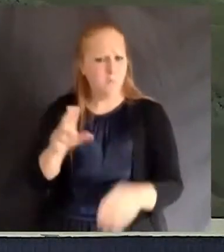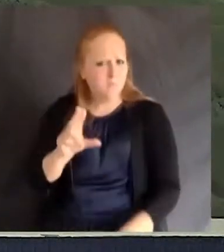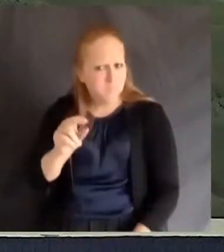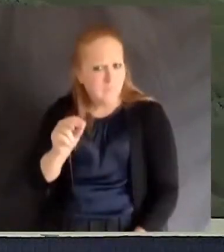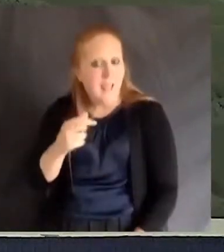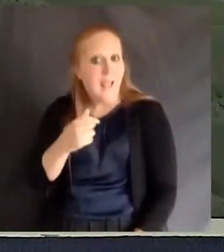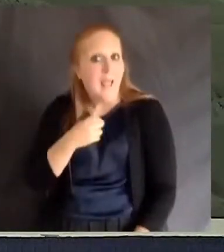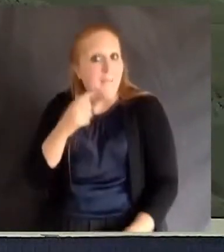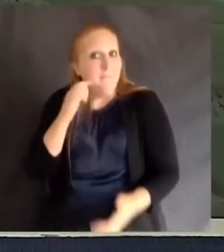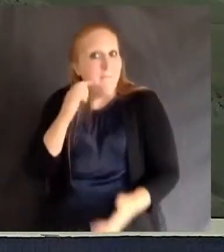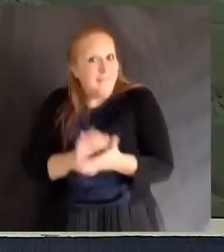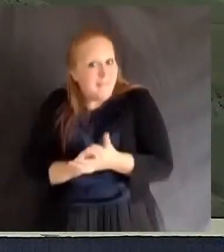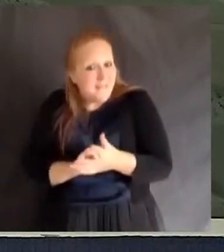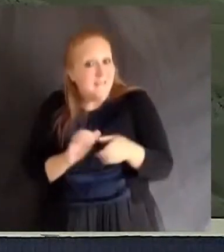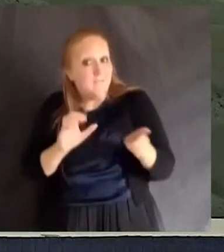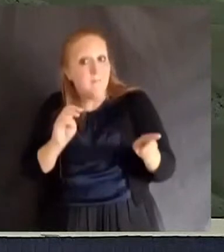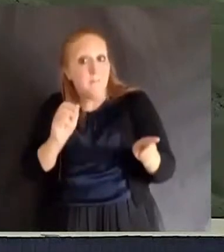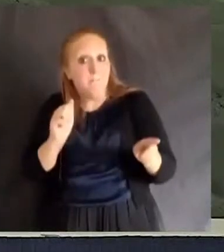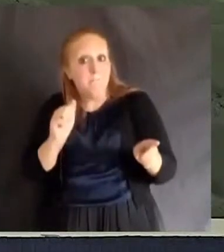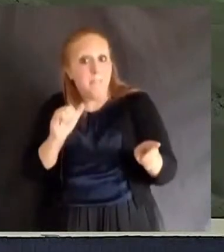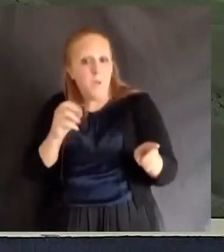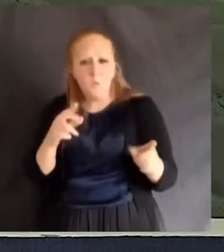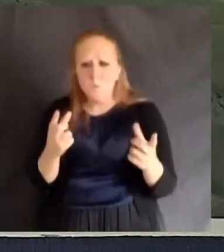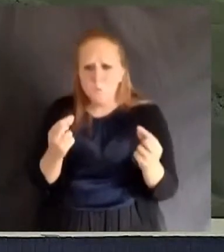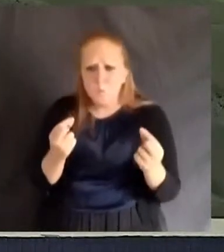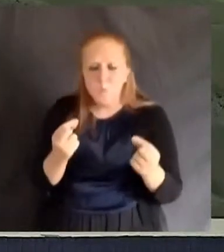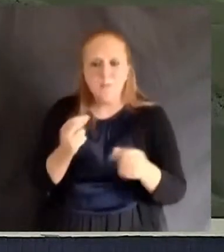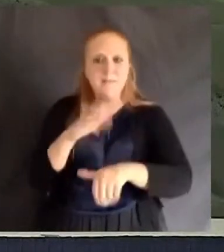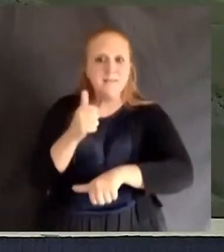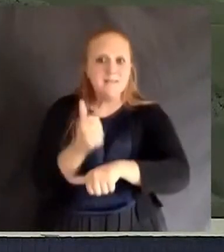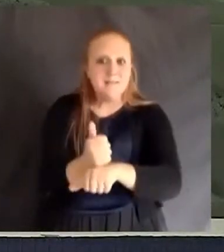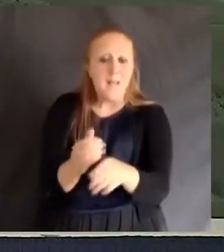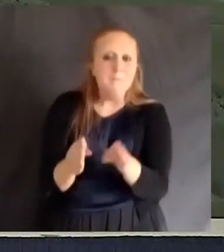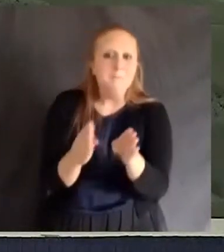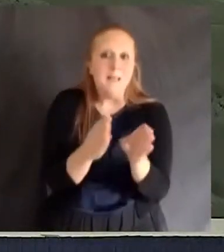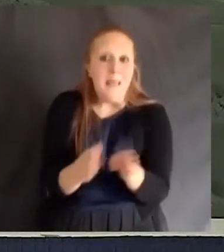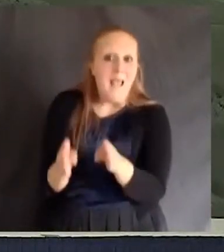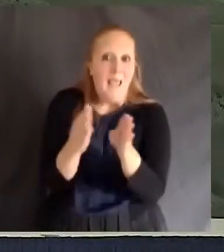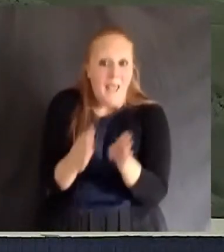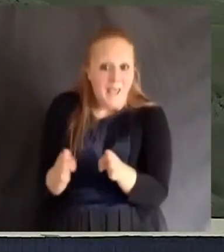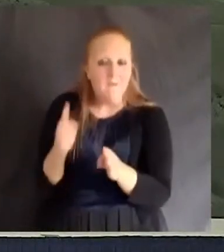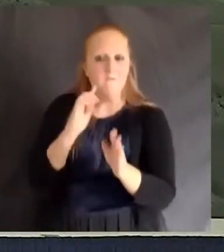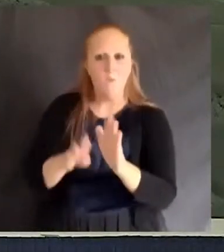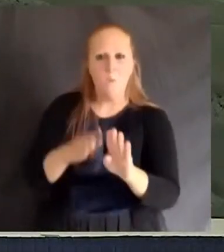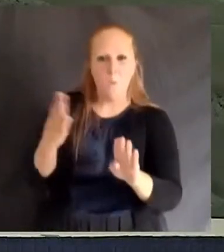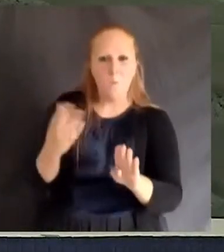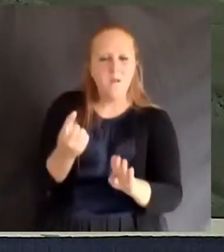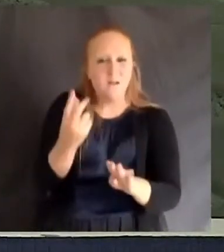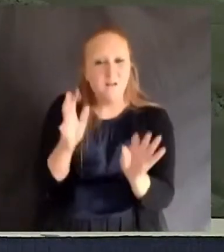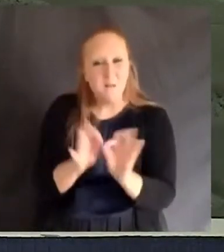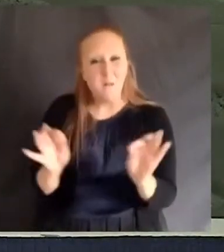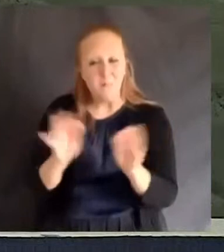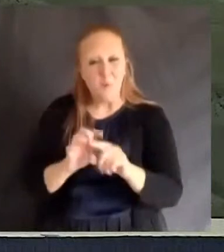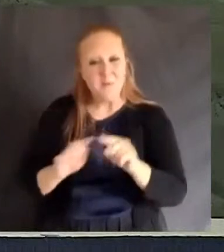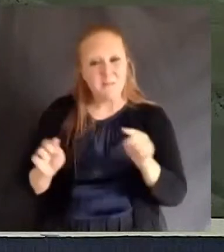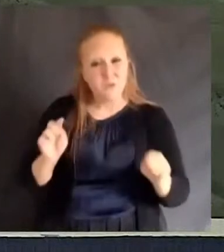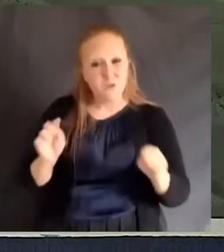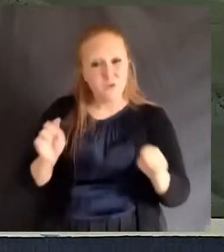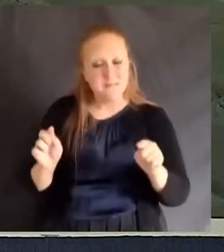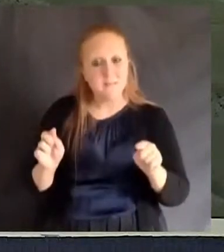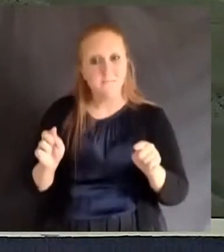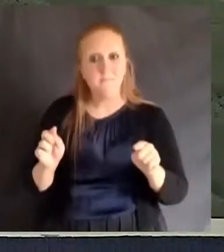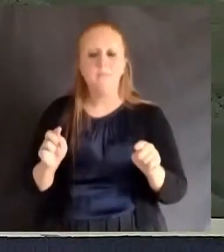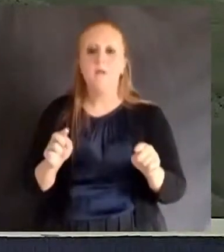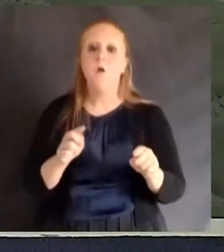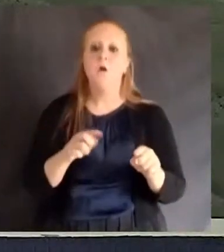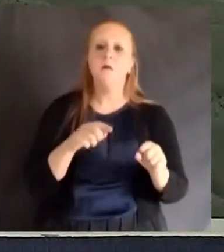plan to reopen the schools. And that nuance is very important. We have